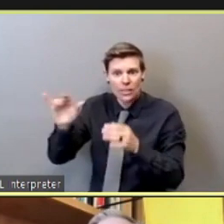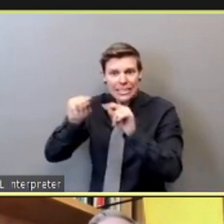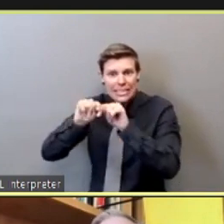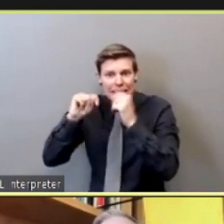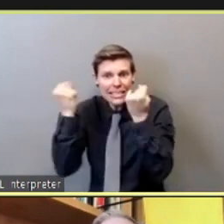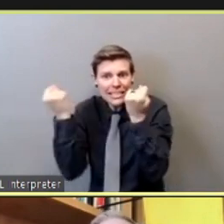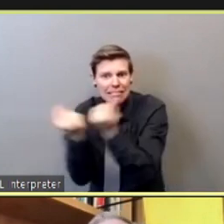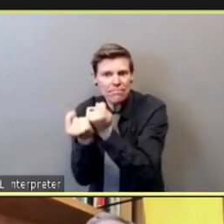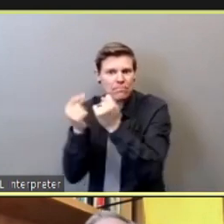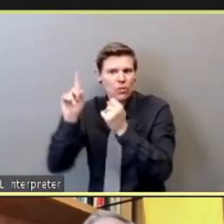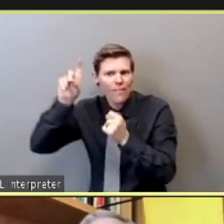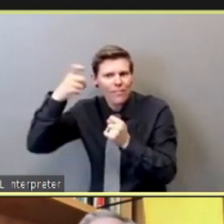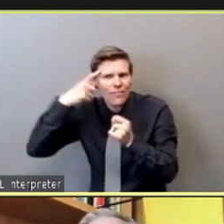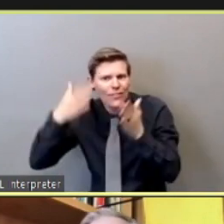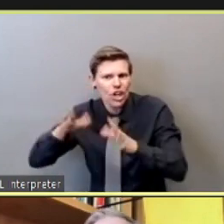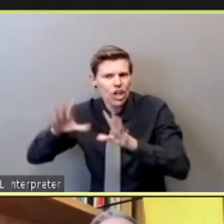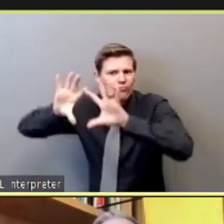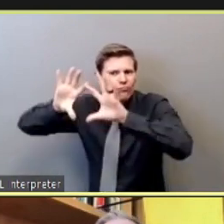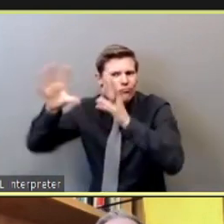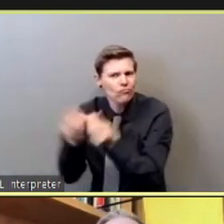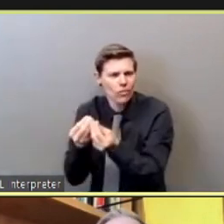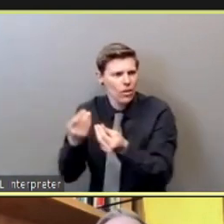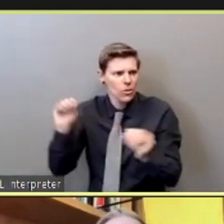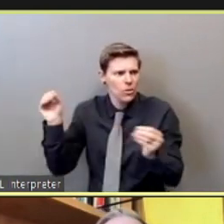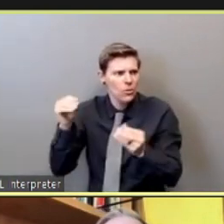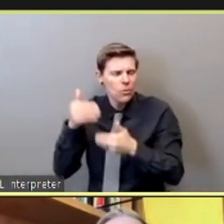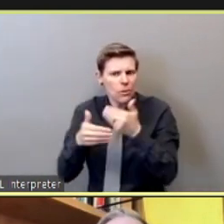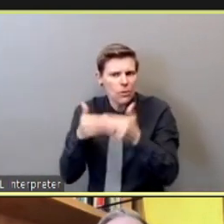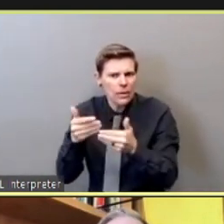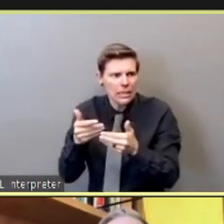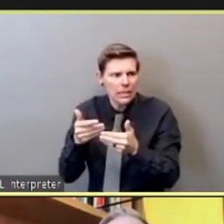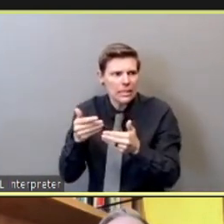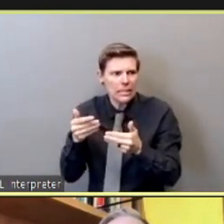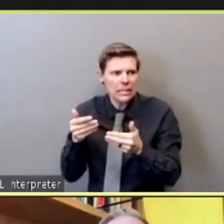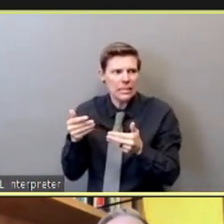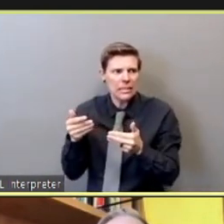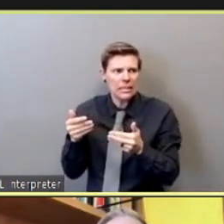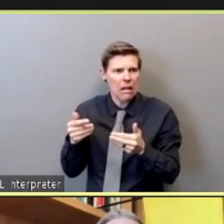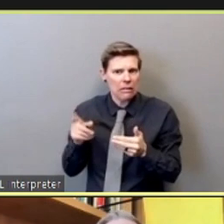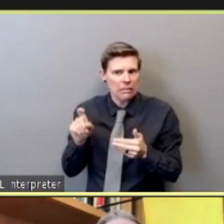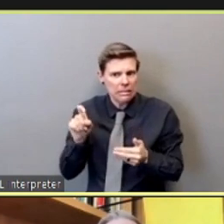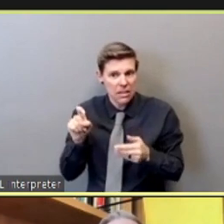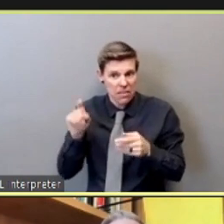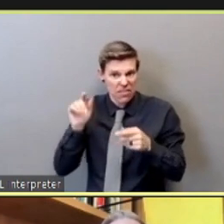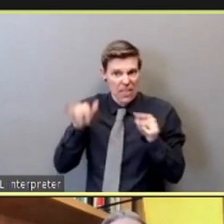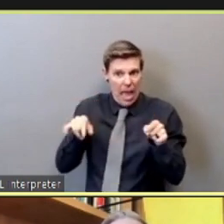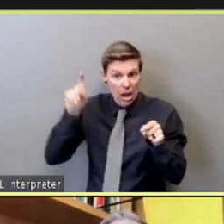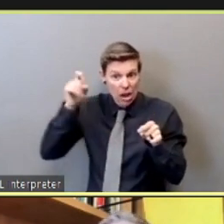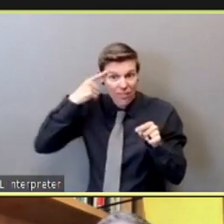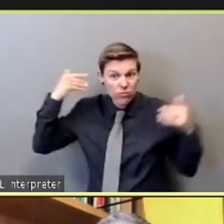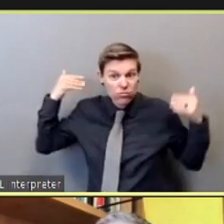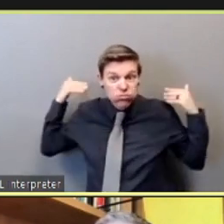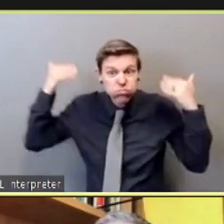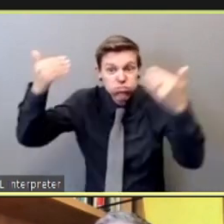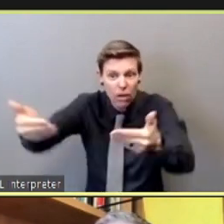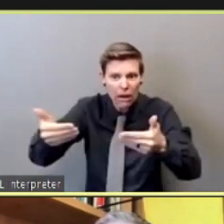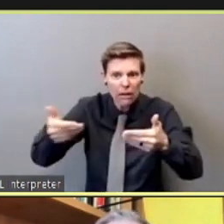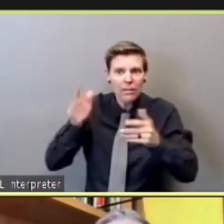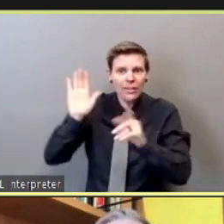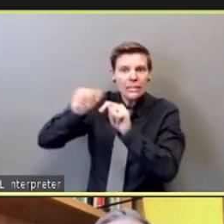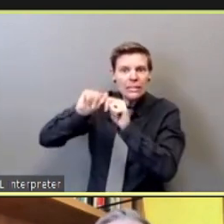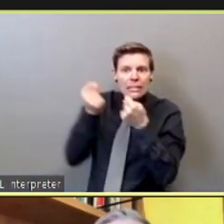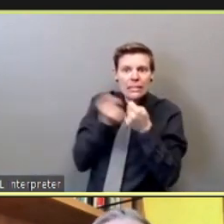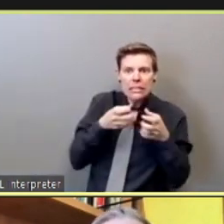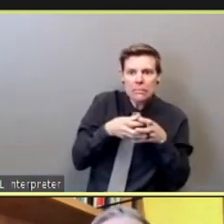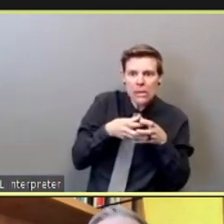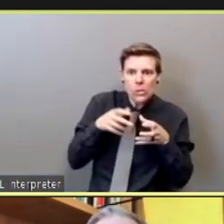not that much confidence in this direction and grave concern. At our 7 a.m. meeting that Tracy